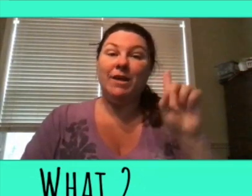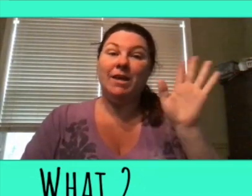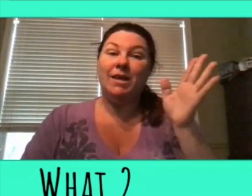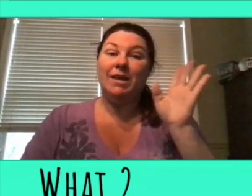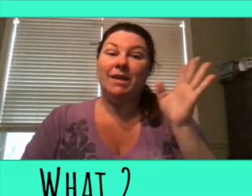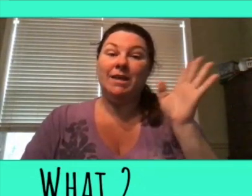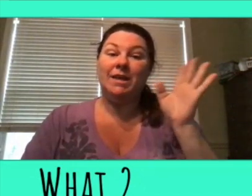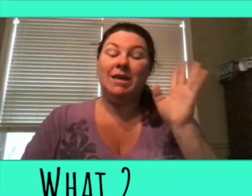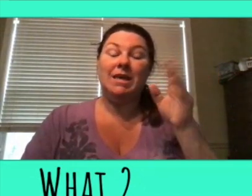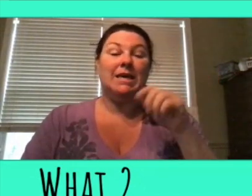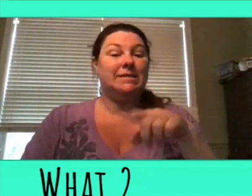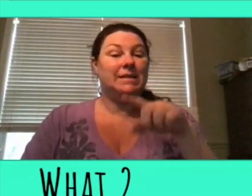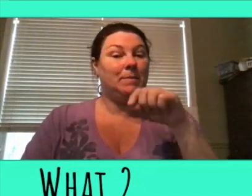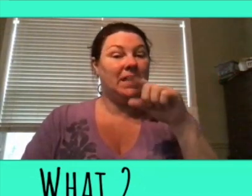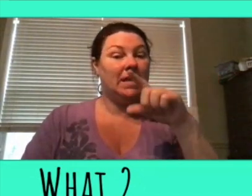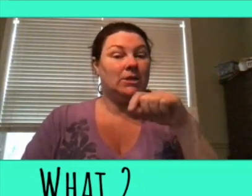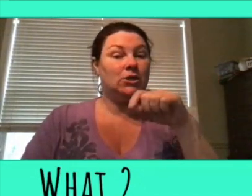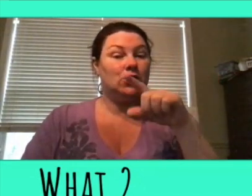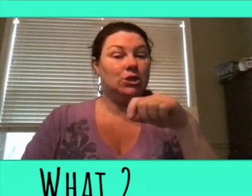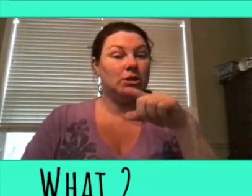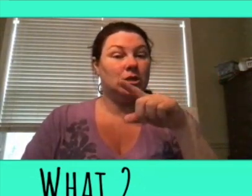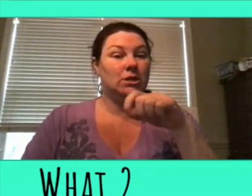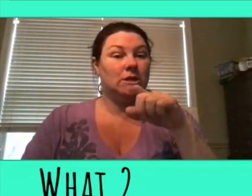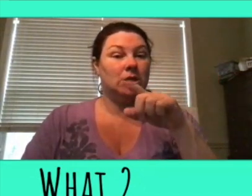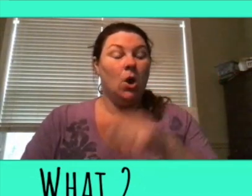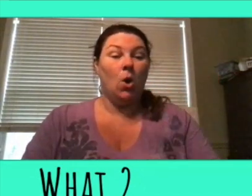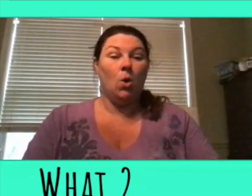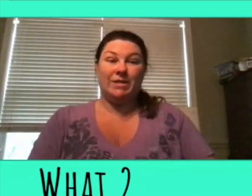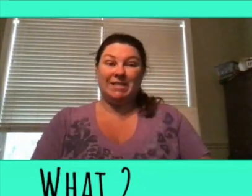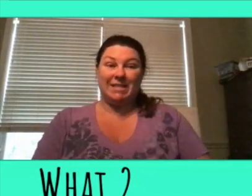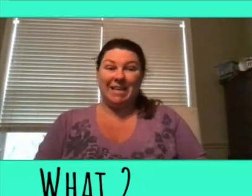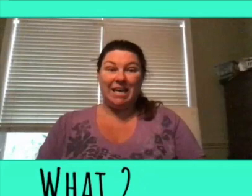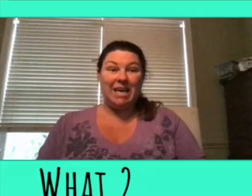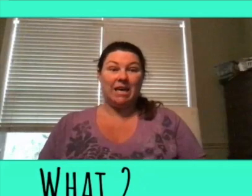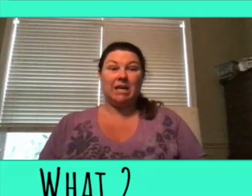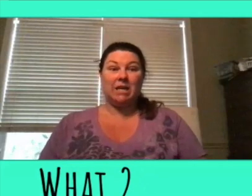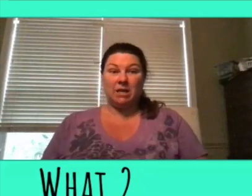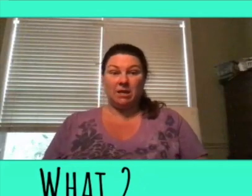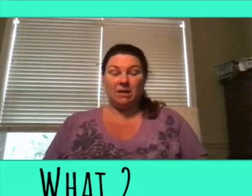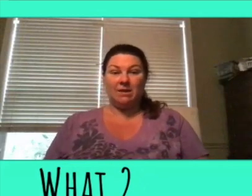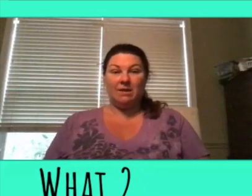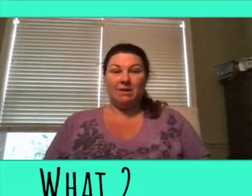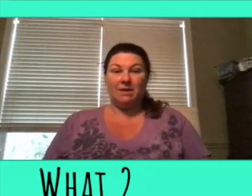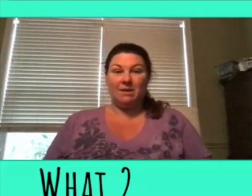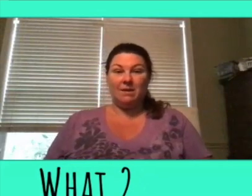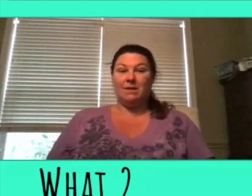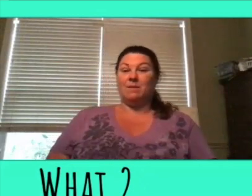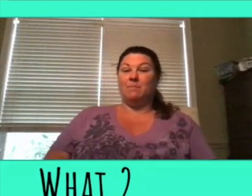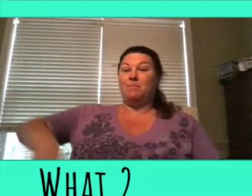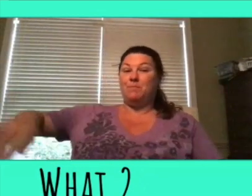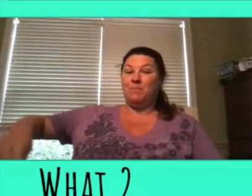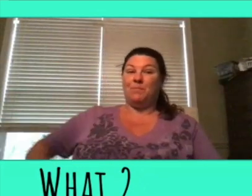wave? Is it a pinch? Or is it a kick?